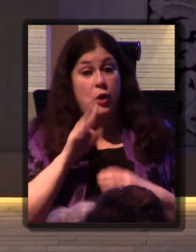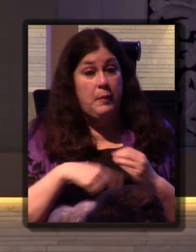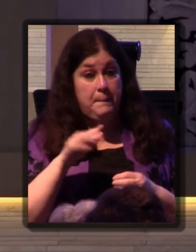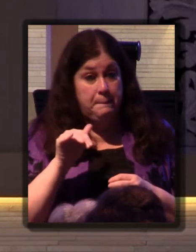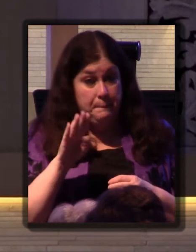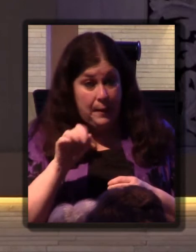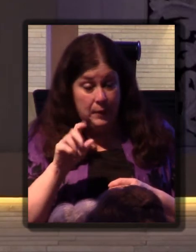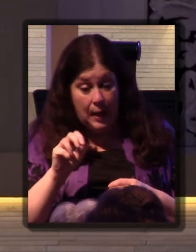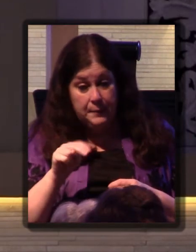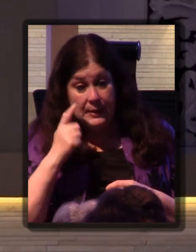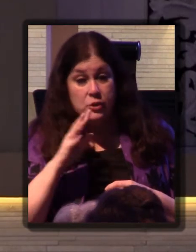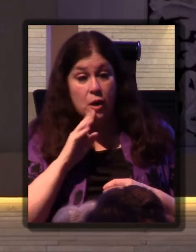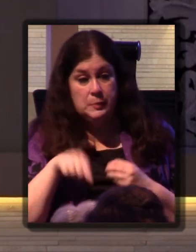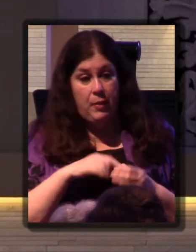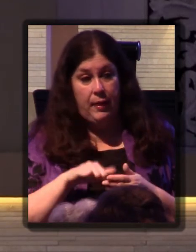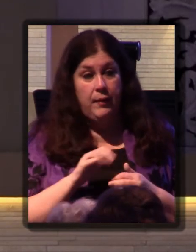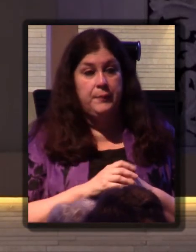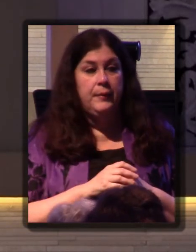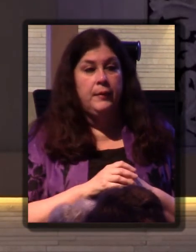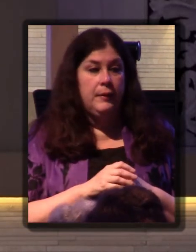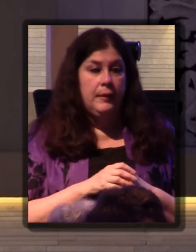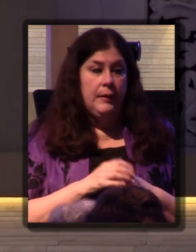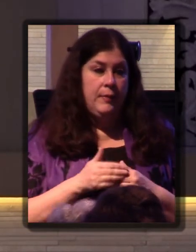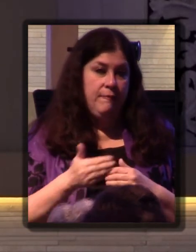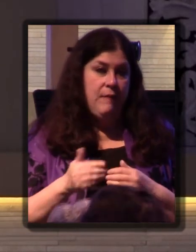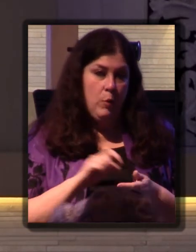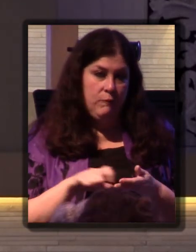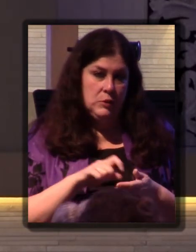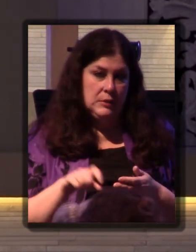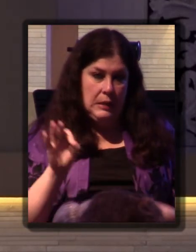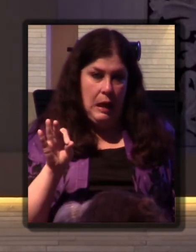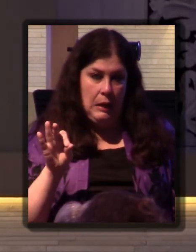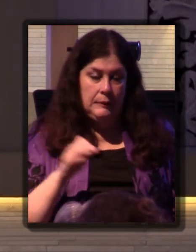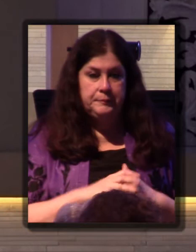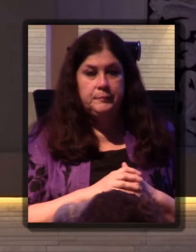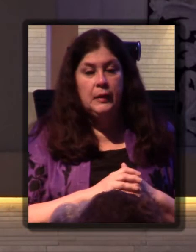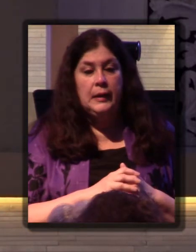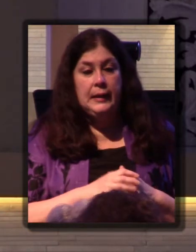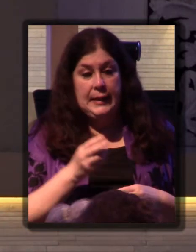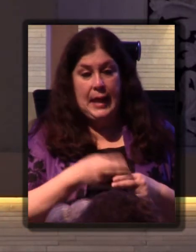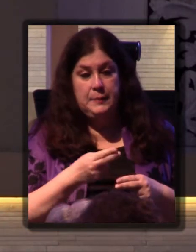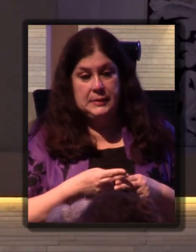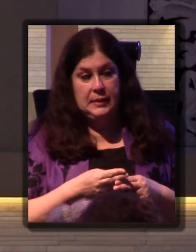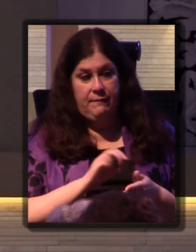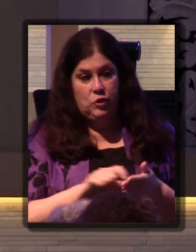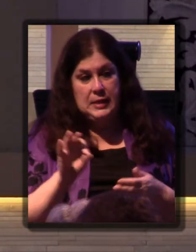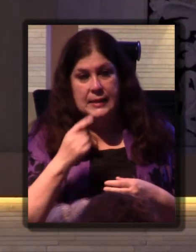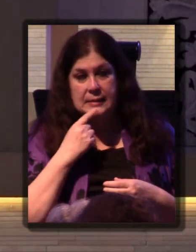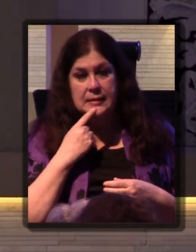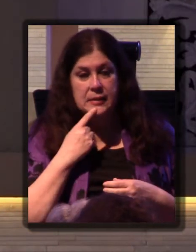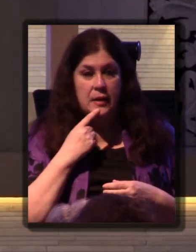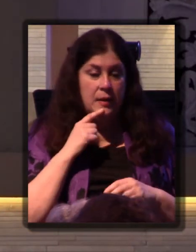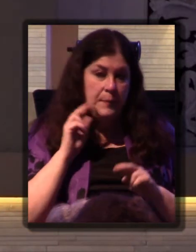referring to Babylon and that area because he talks about Babylon in the following verses. In verse 9, in fact, he names it.